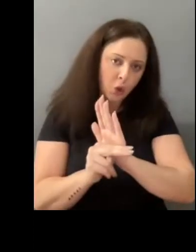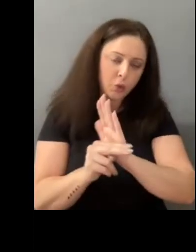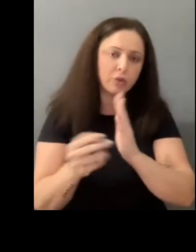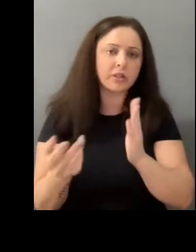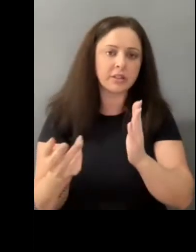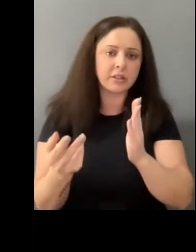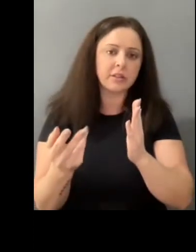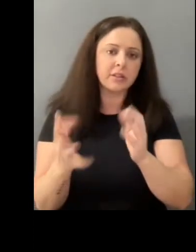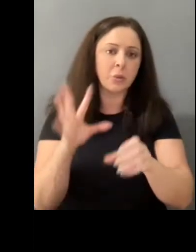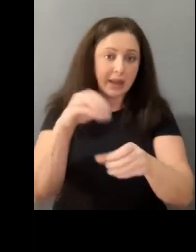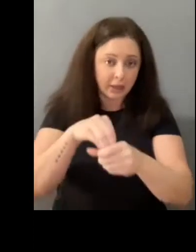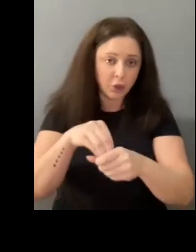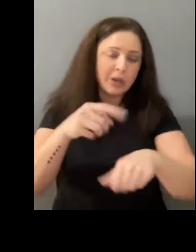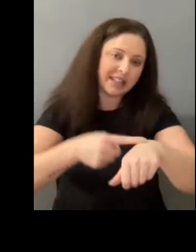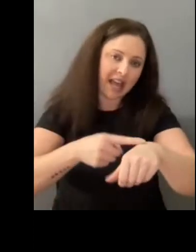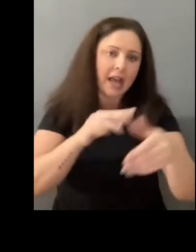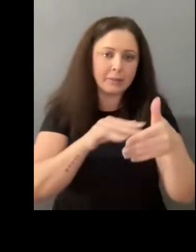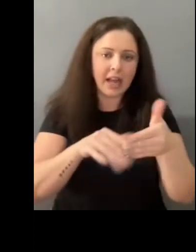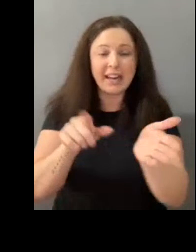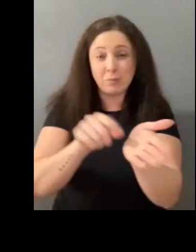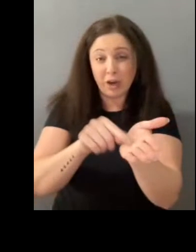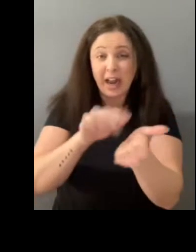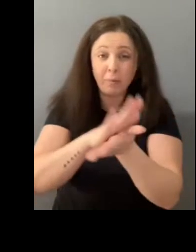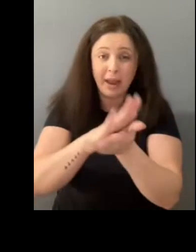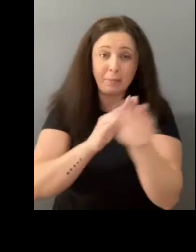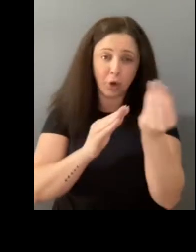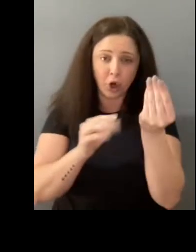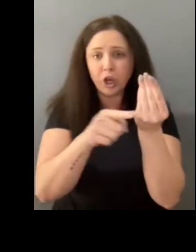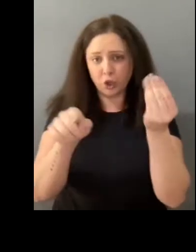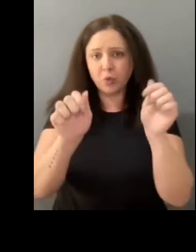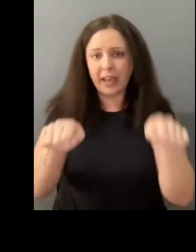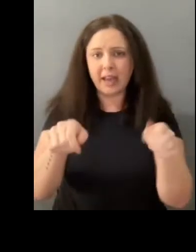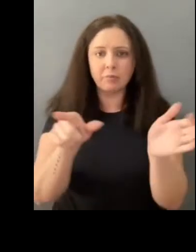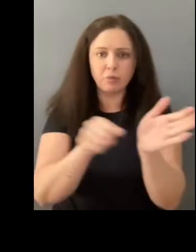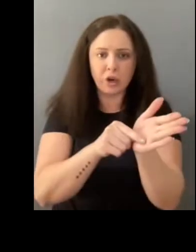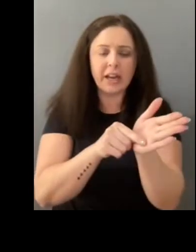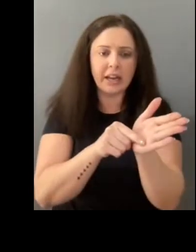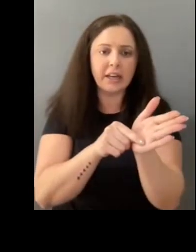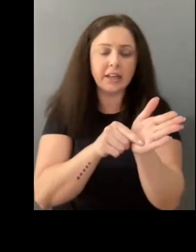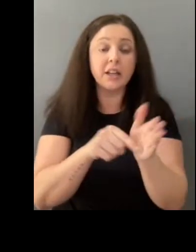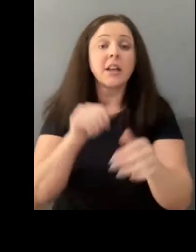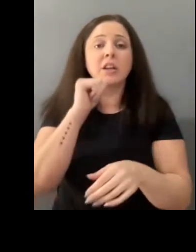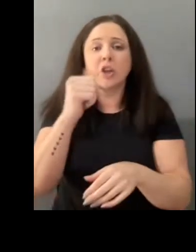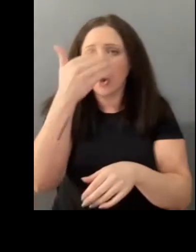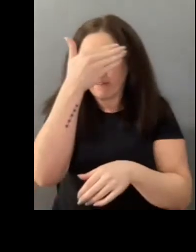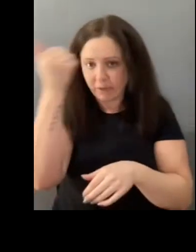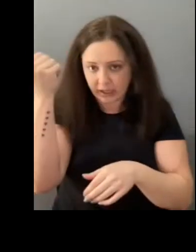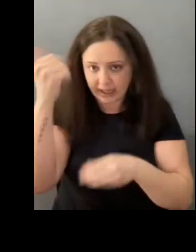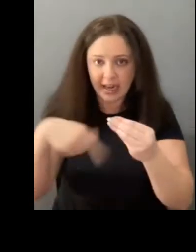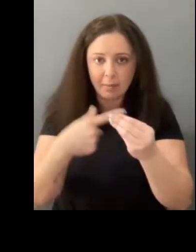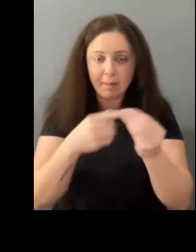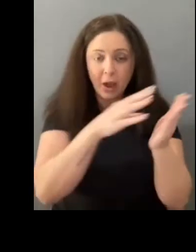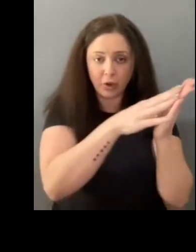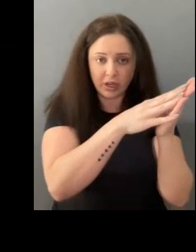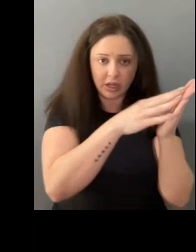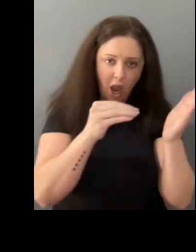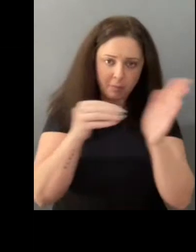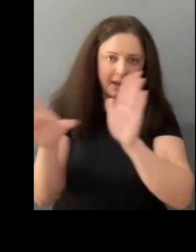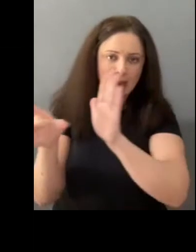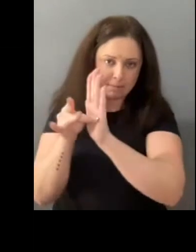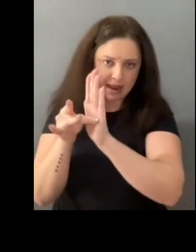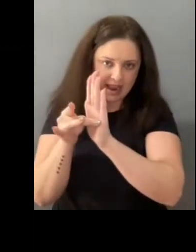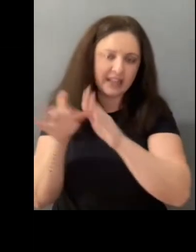that time study printout, which we've discussed, which you can print. Don't forget about the copy and paste functions that Andy